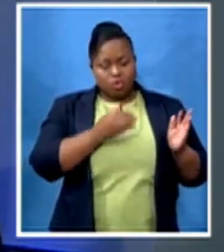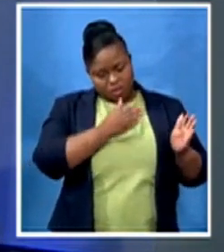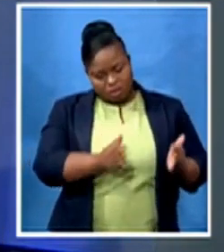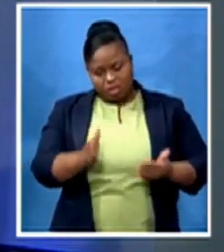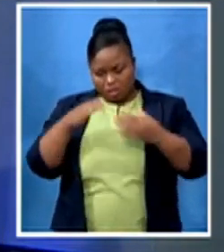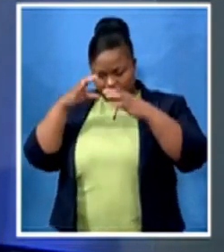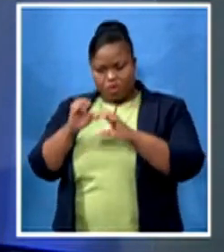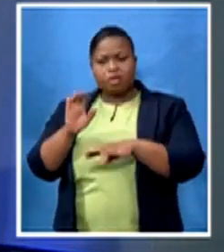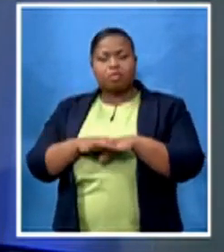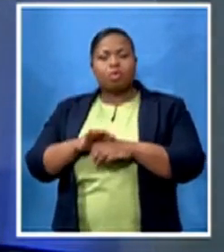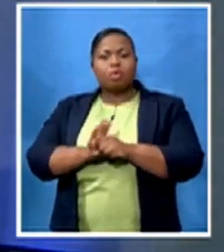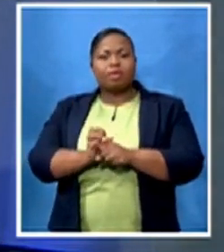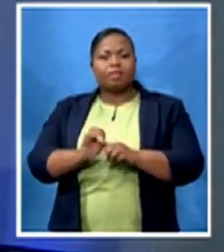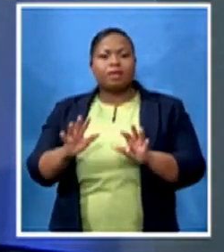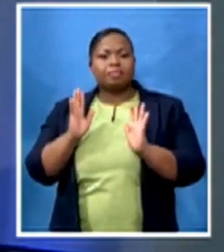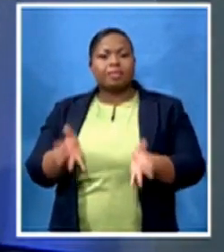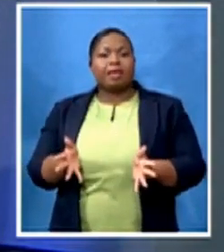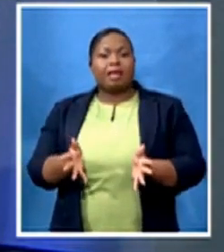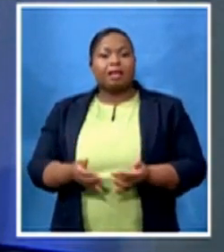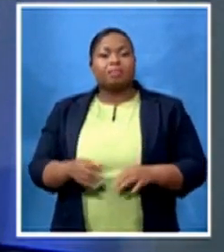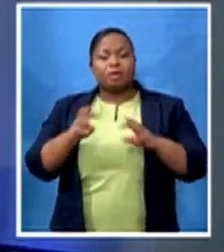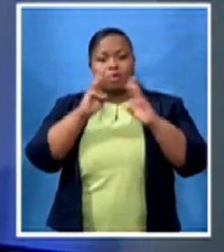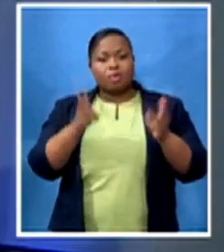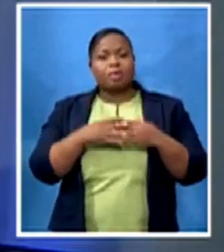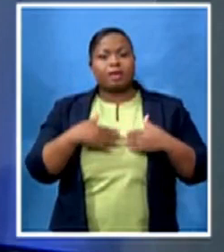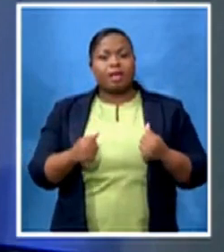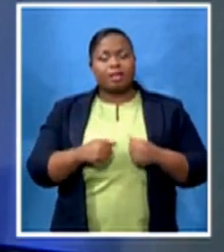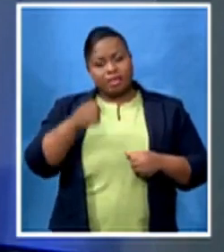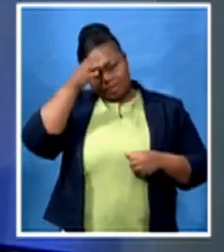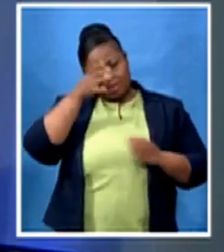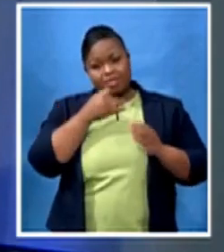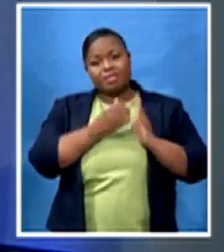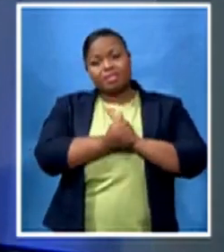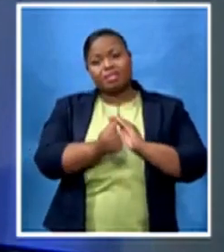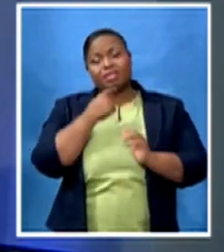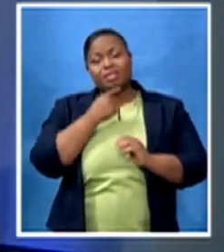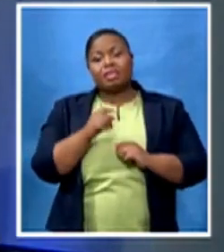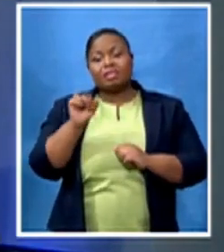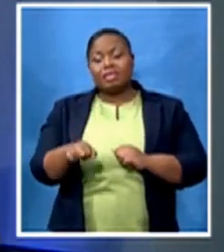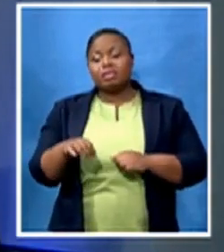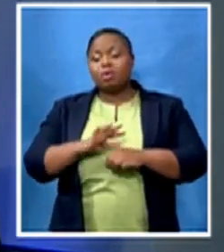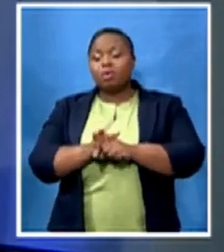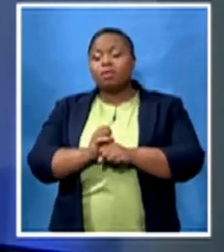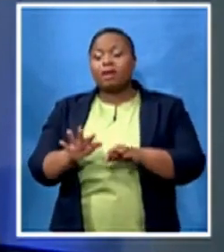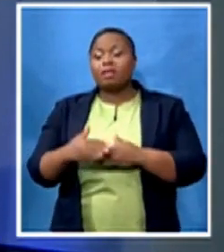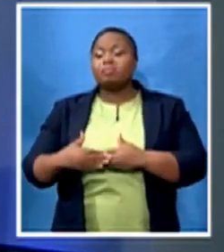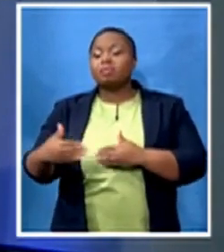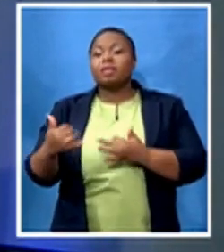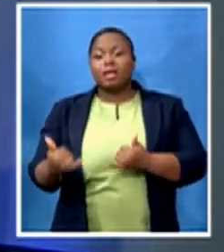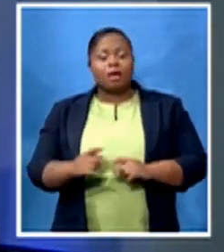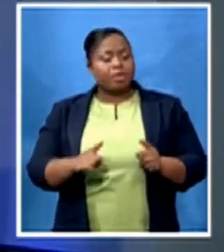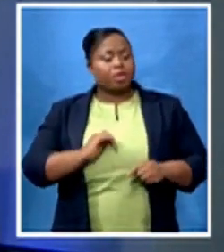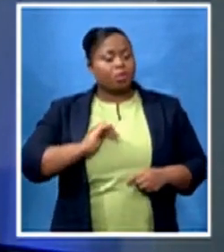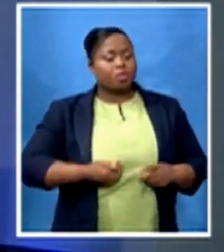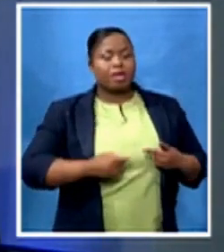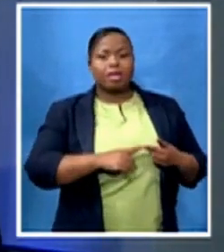Global health experts warn that despite the novel coronavirus is here to stay, denying women and girls their reproductive and maternal health